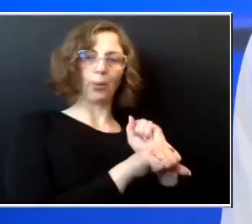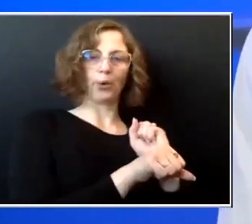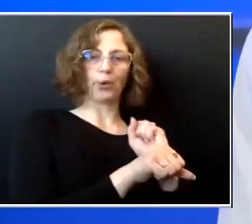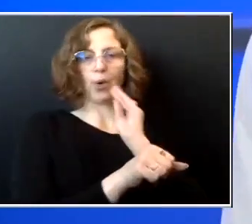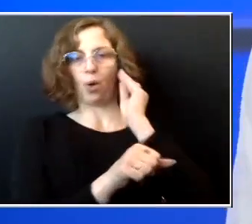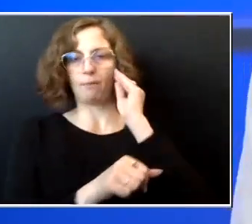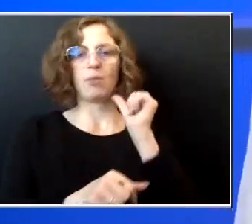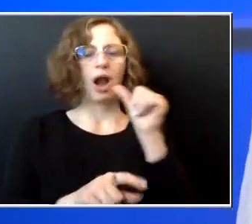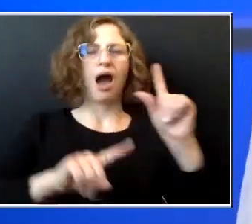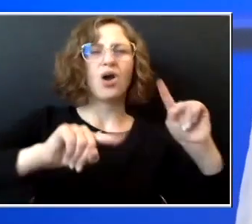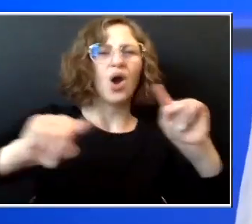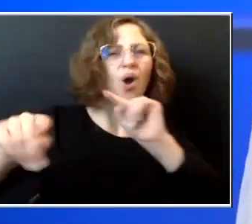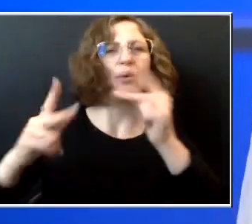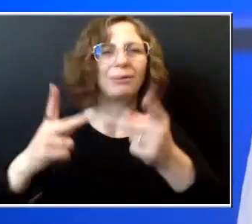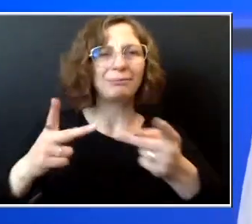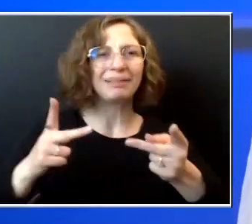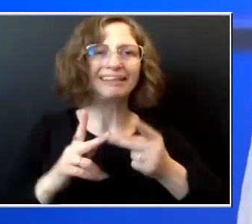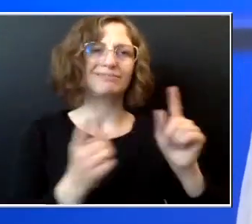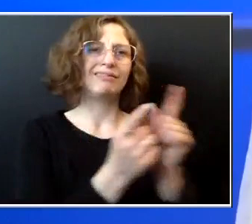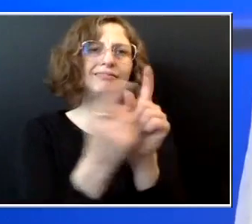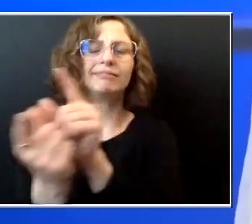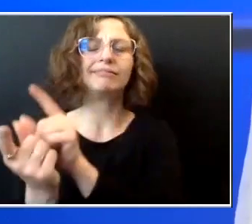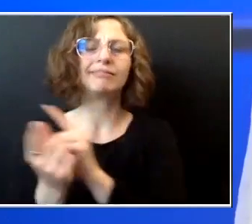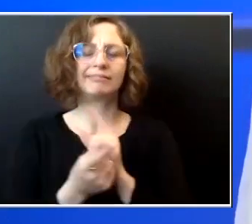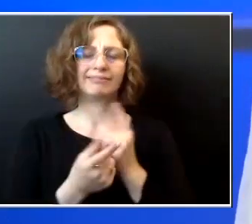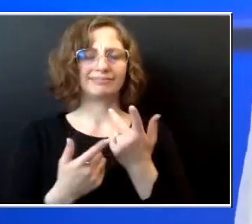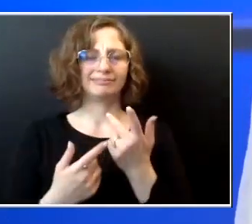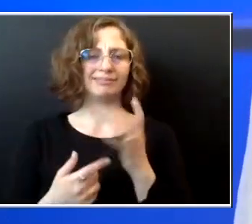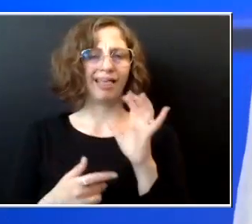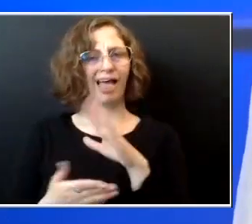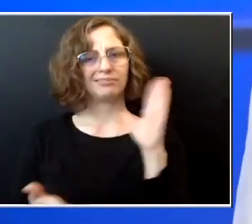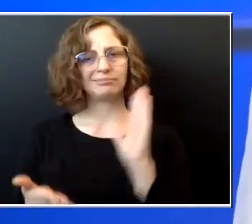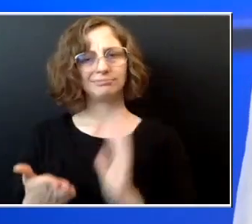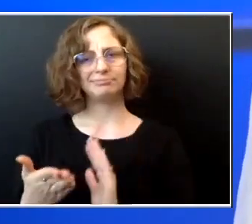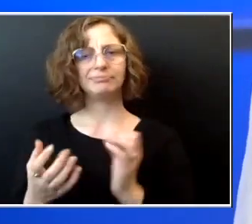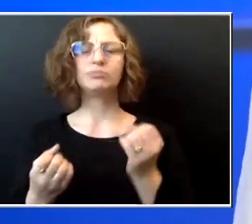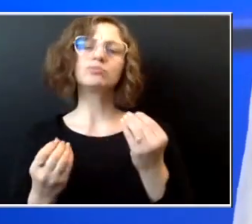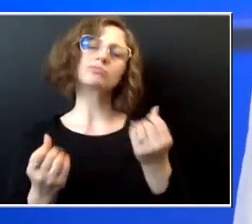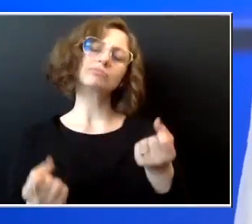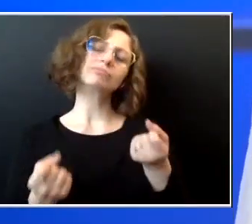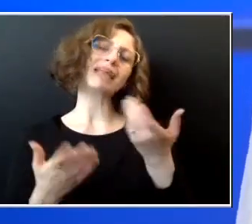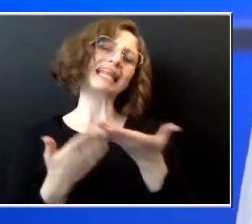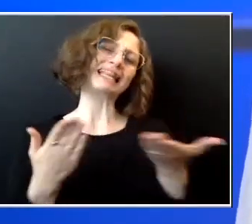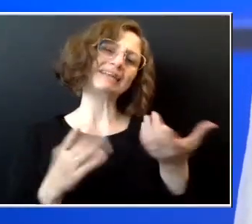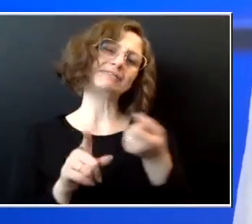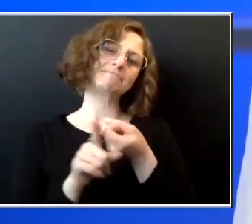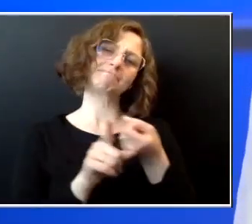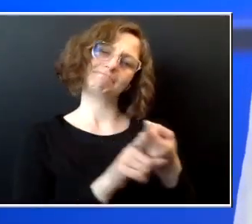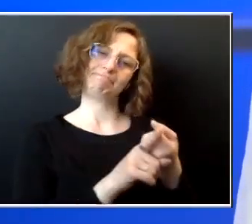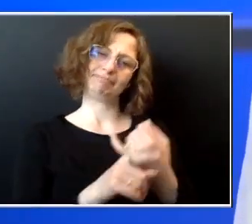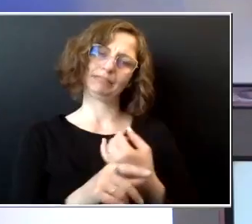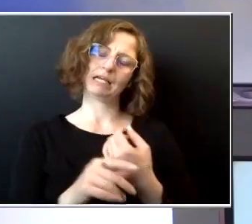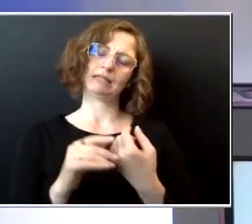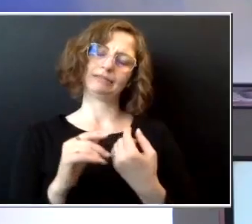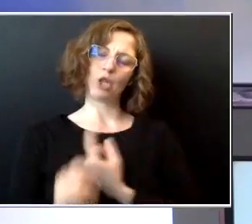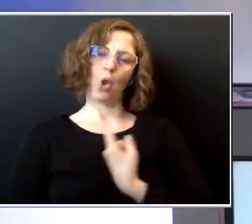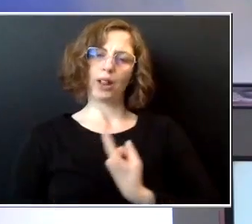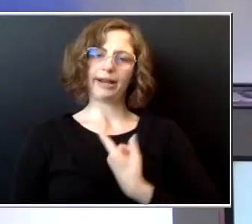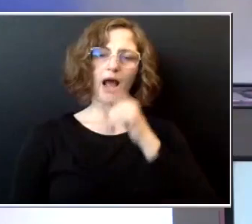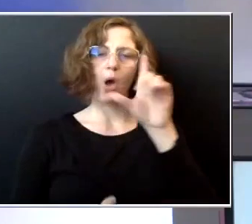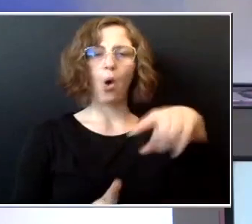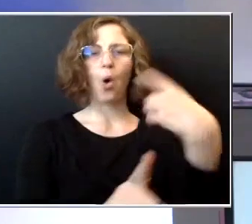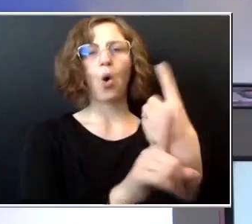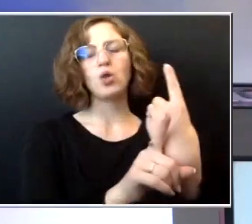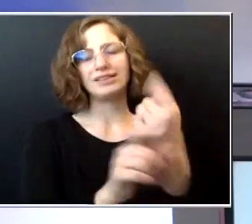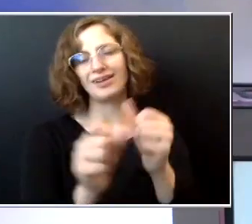other places. So there's kind of a lot of things factoring into that weren't related to the pandemic. So there's something about the